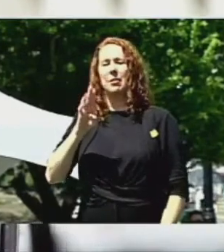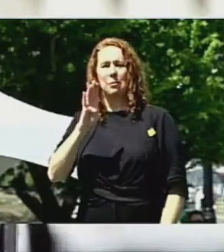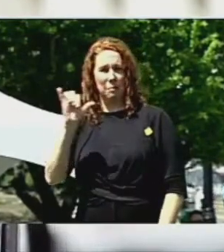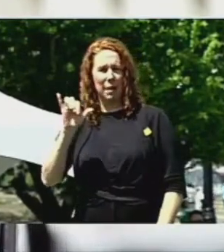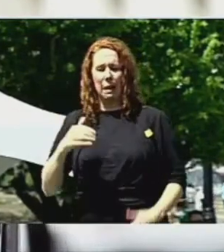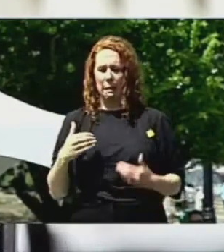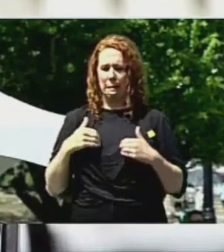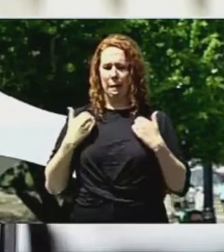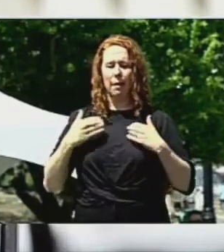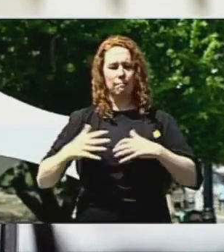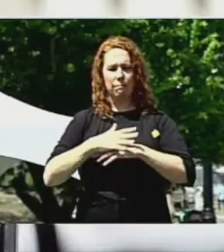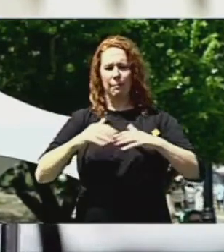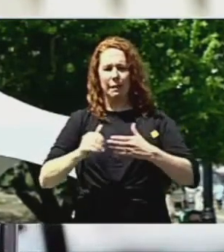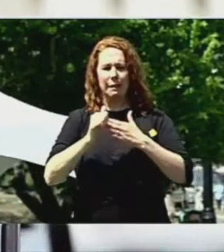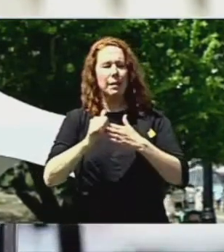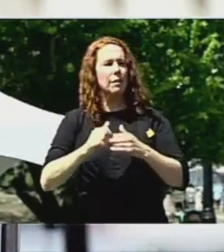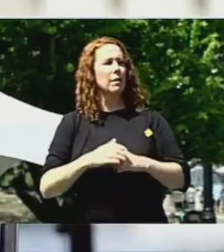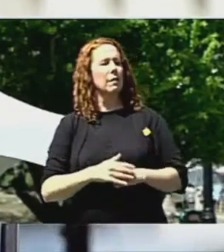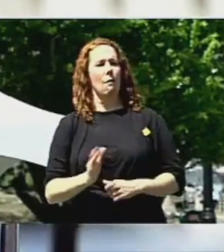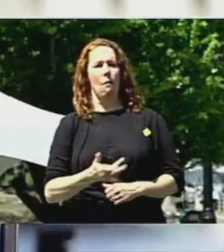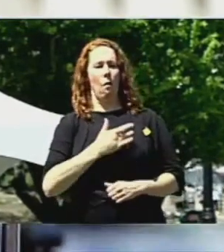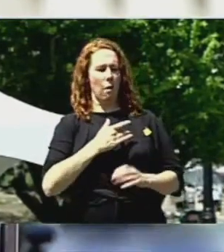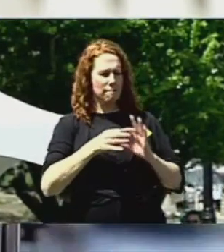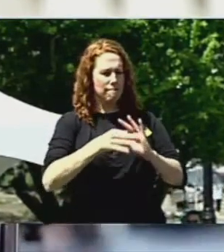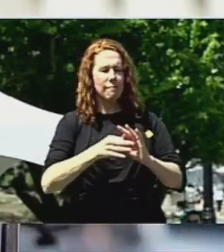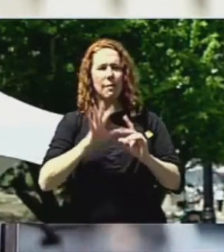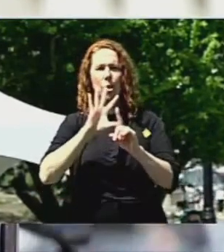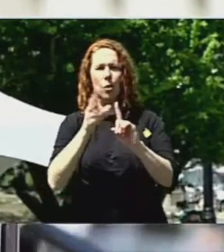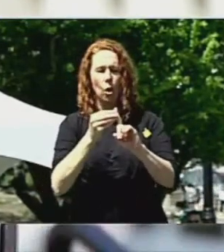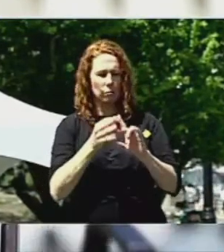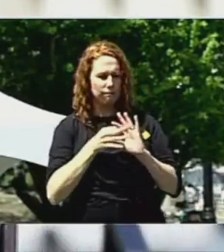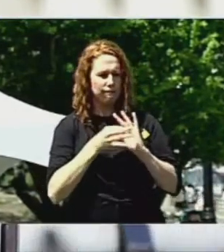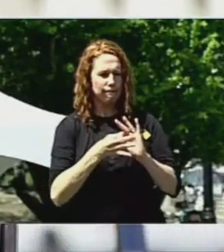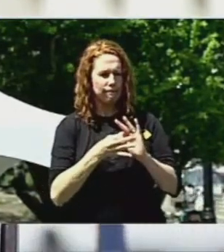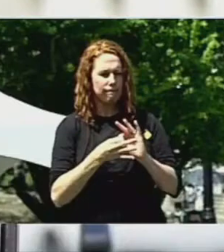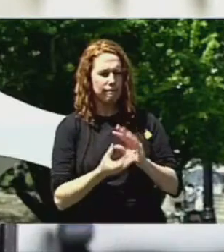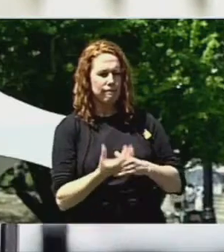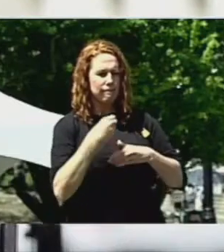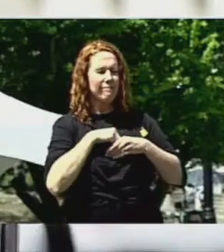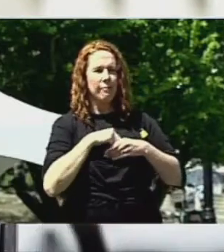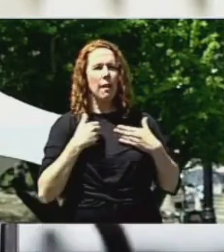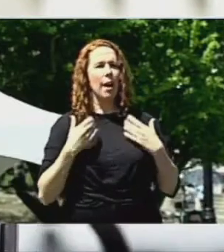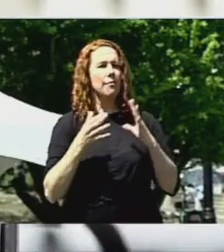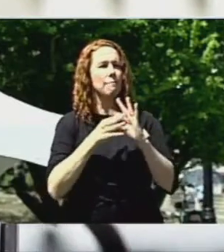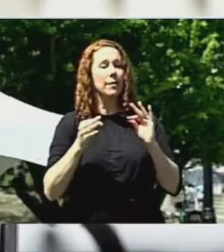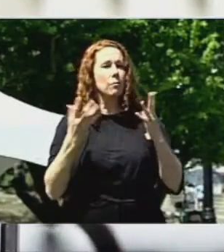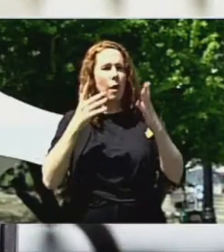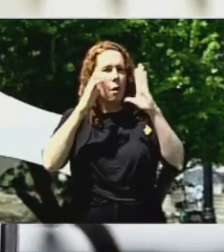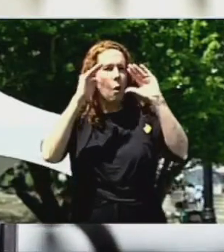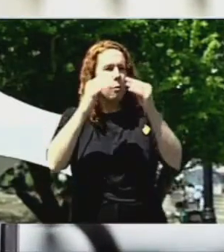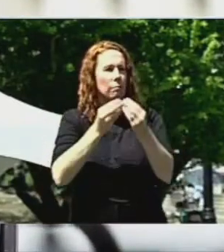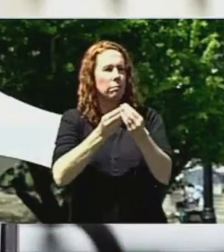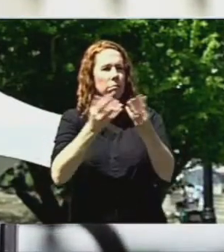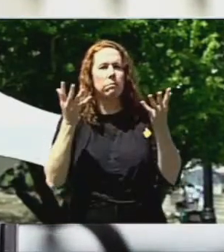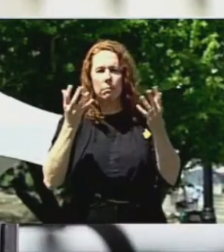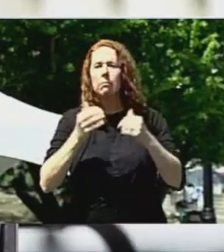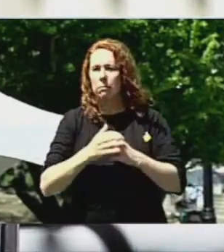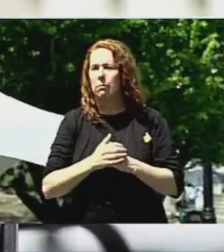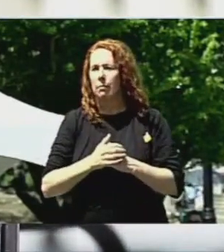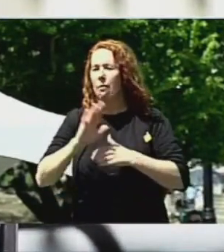Indigenous leader, a leader with heart, really connected to his culture, and carries the message of hope for